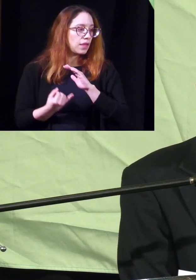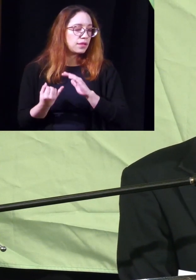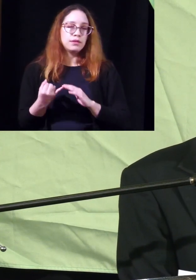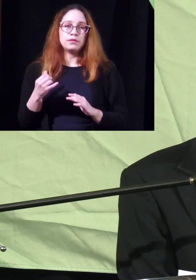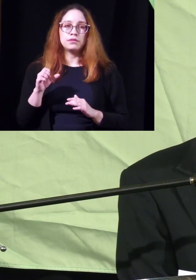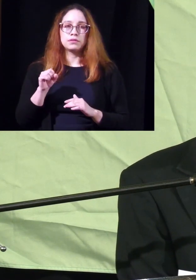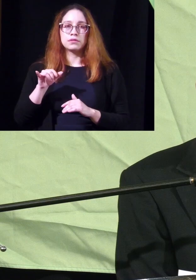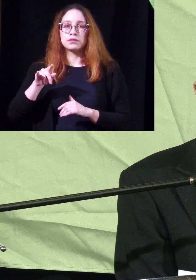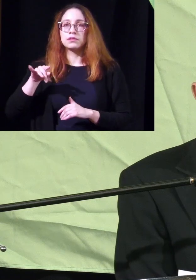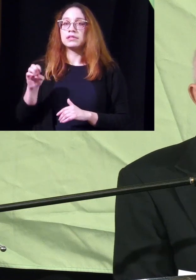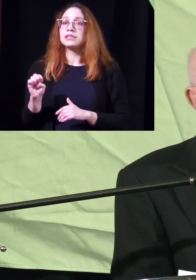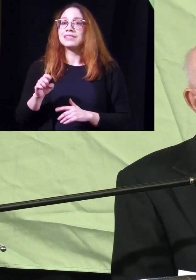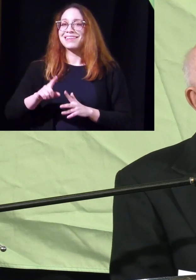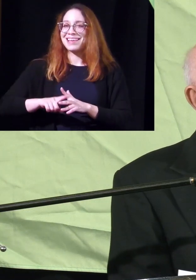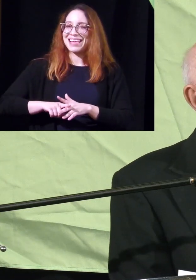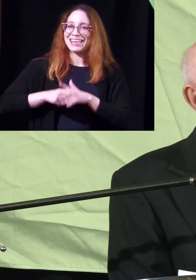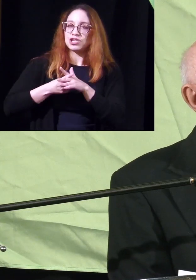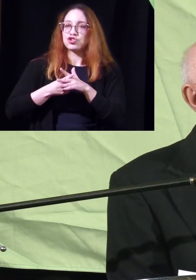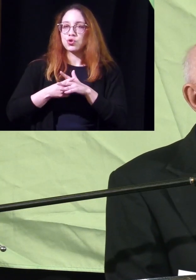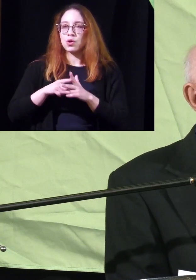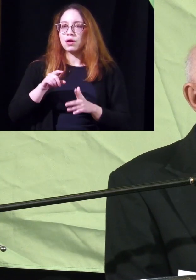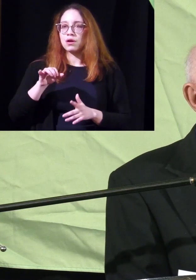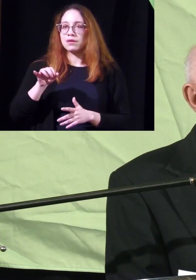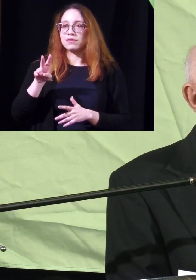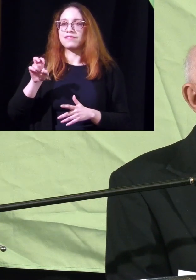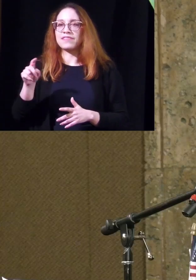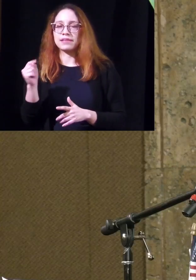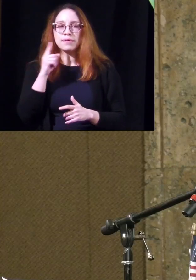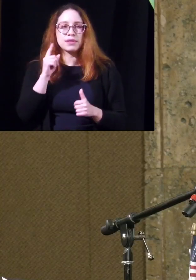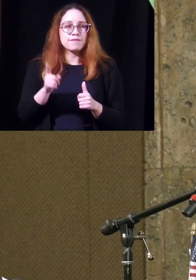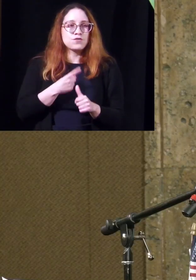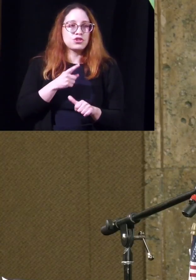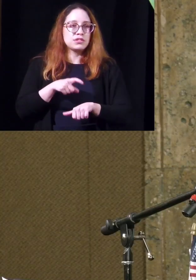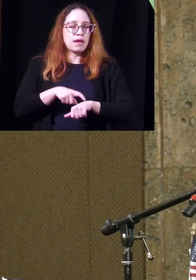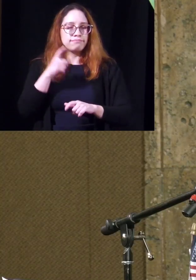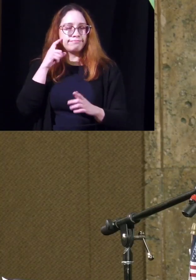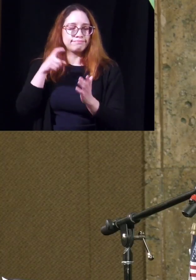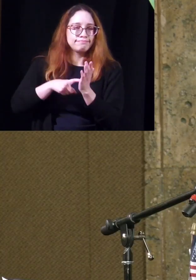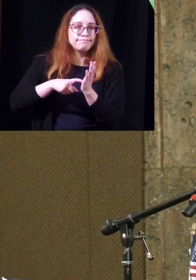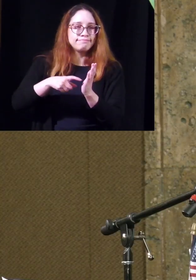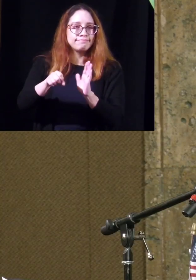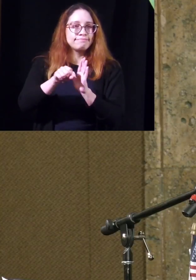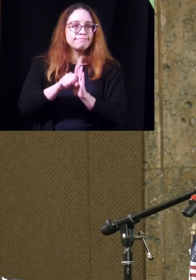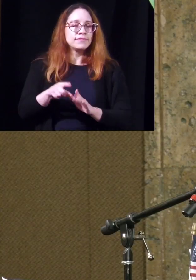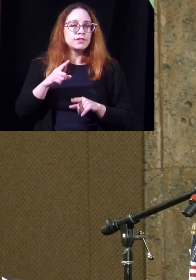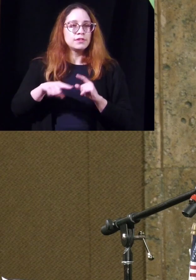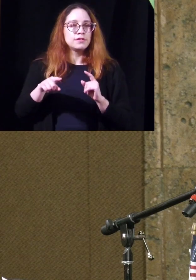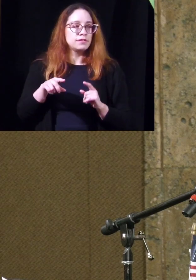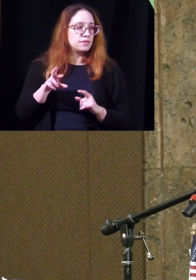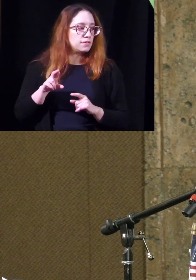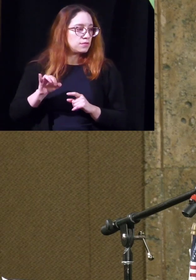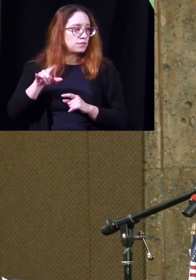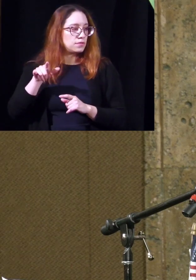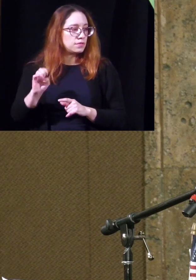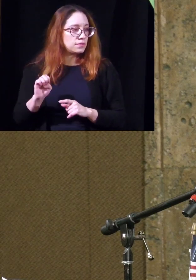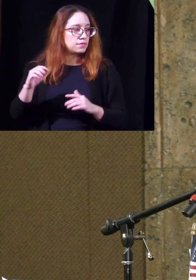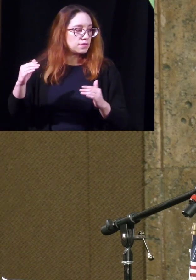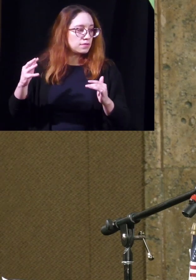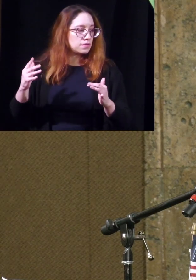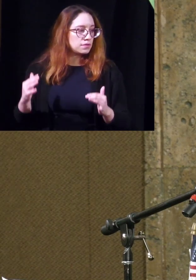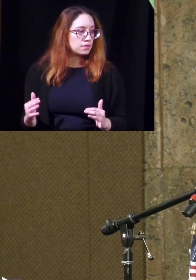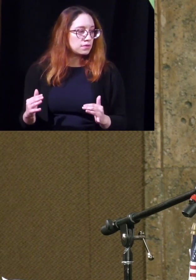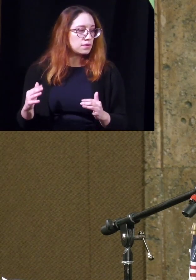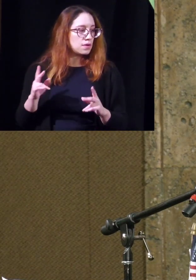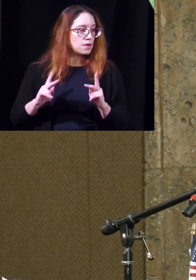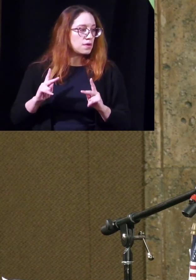or initial event. That would be someone's first symptom. And then moving down, we see the relapsing form of MS. And then when